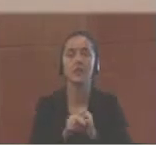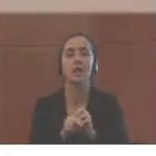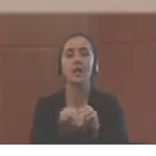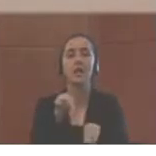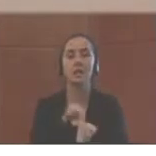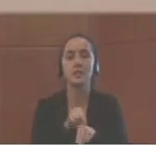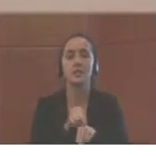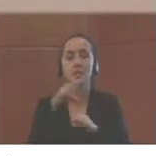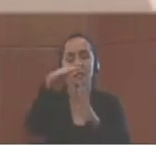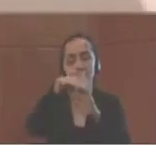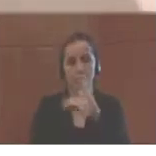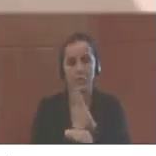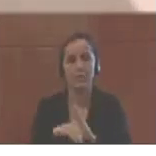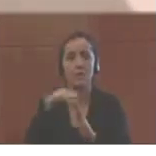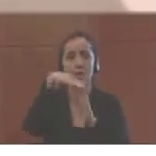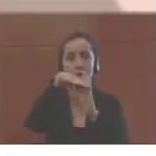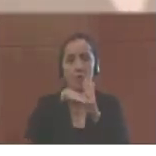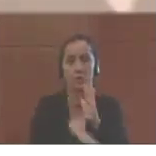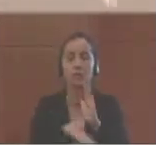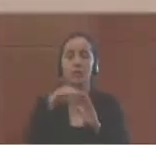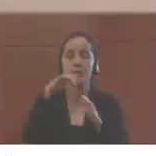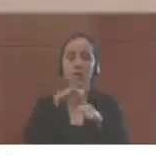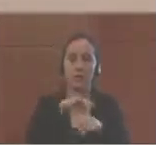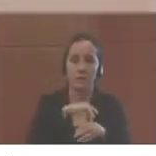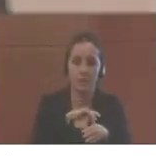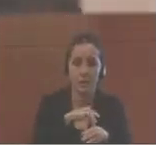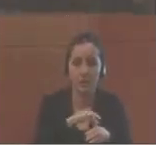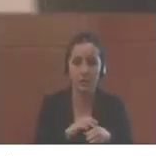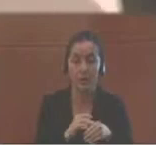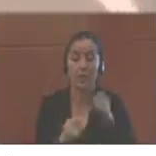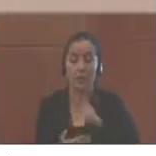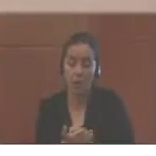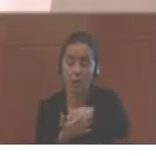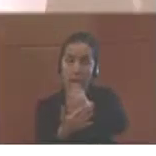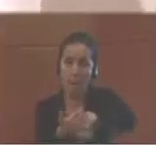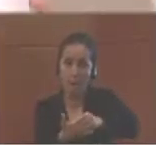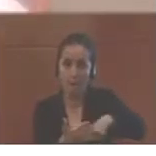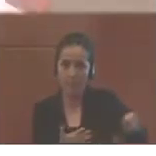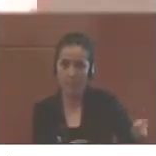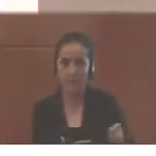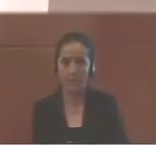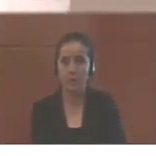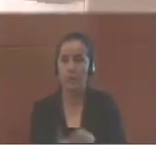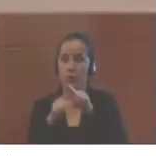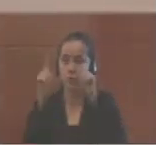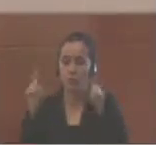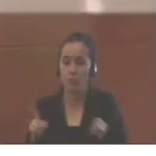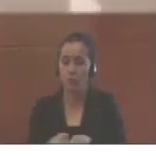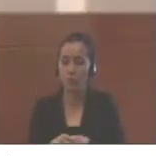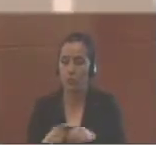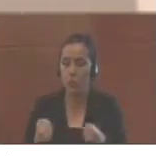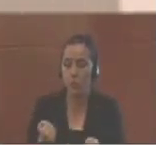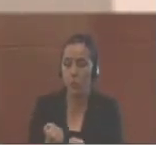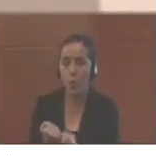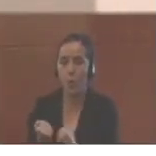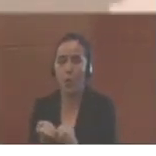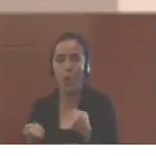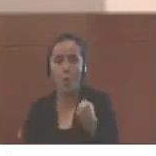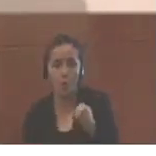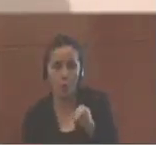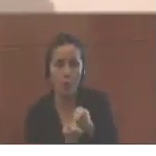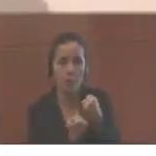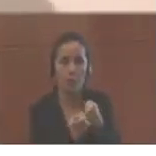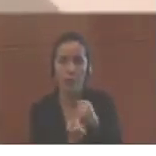from the UN Office for Disaster Reduction. I would like to invite you to come here to please sign